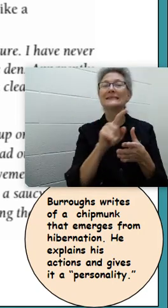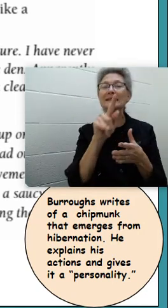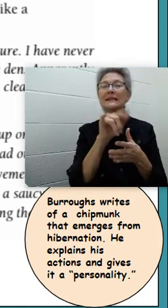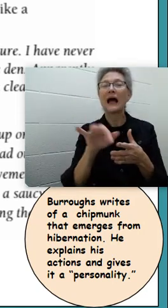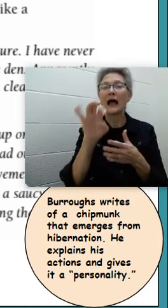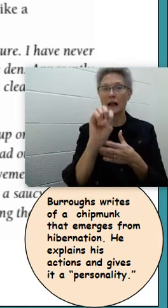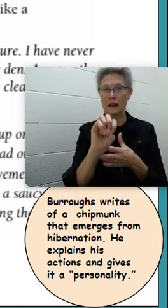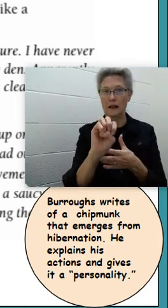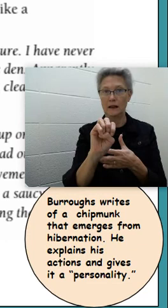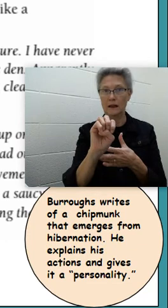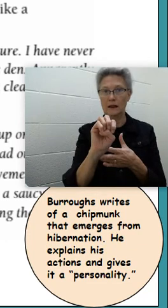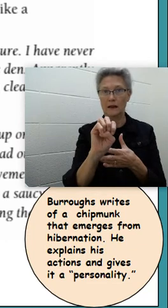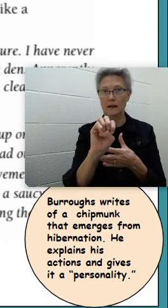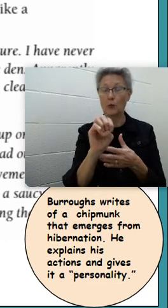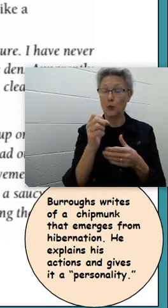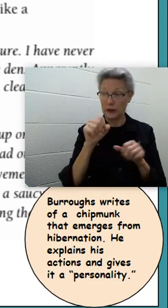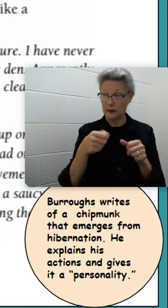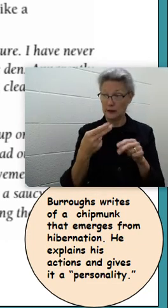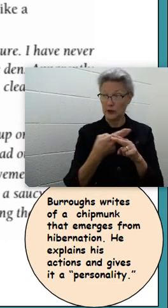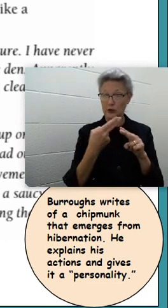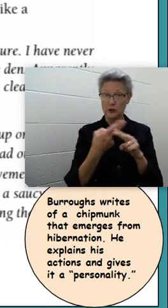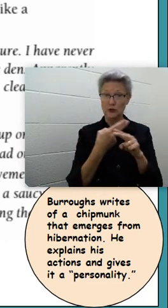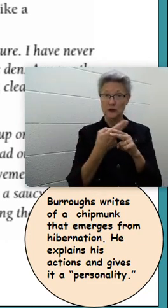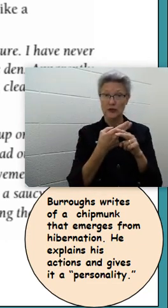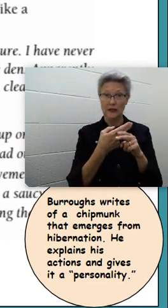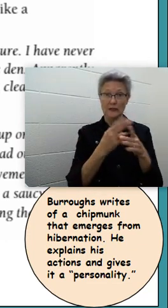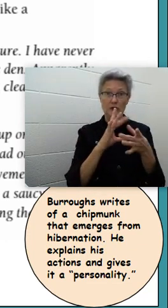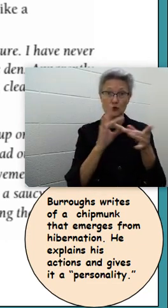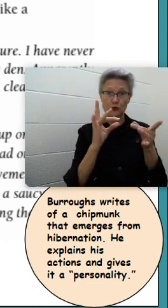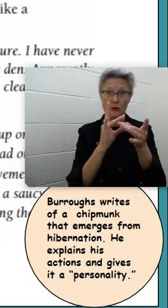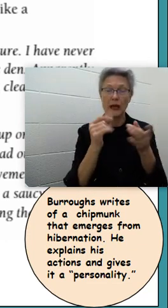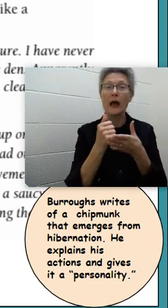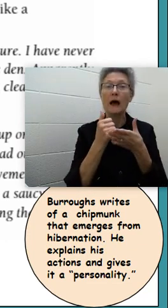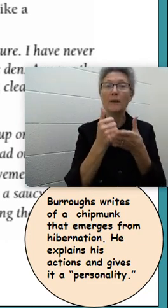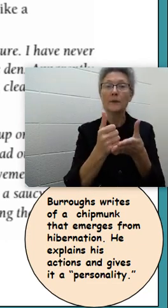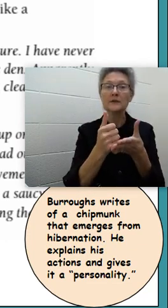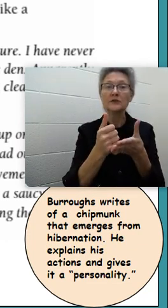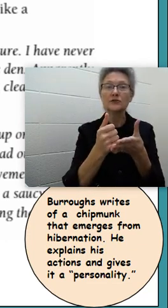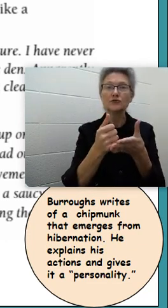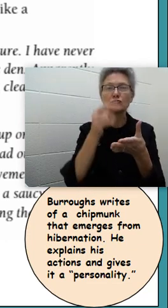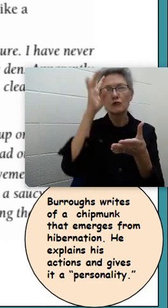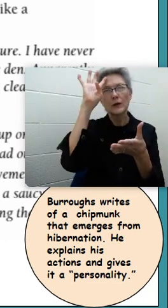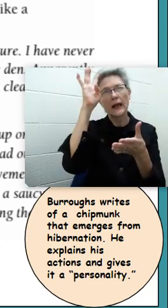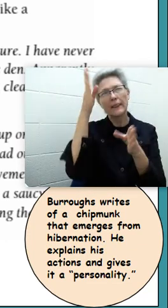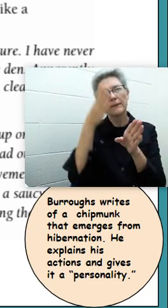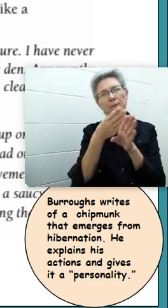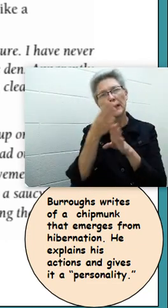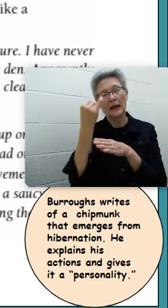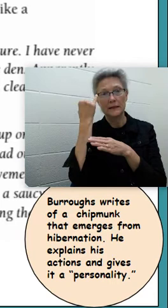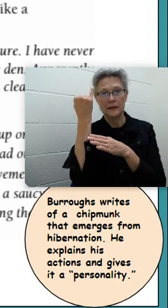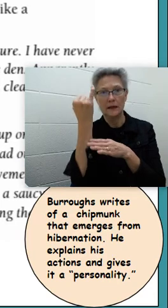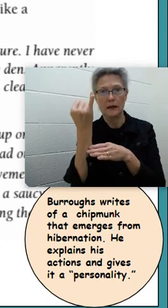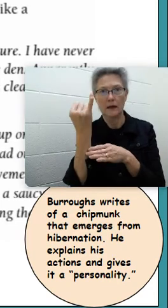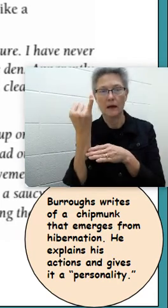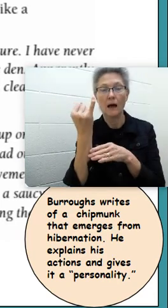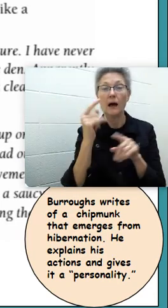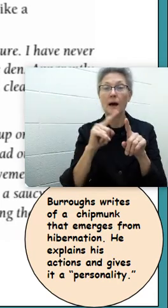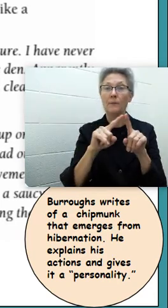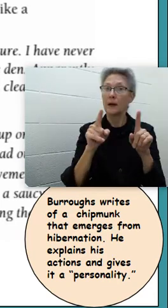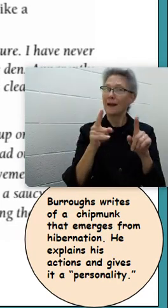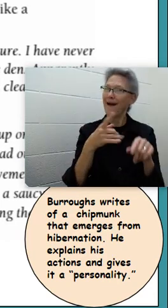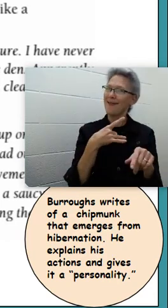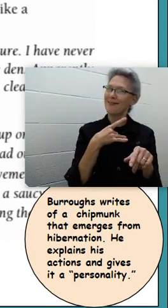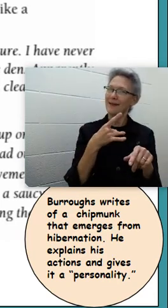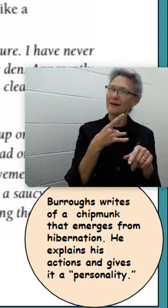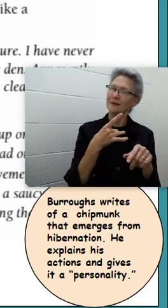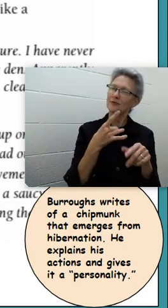Now, we can still use this text to help us create that overall main idea, but I like